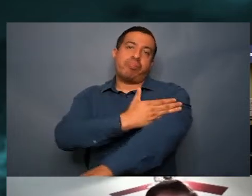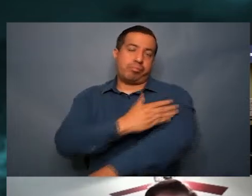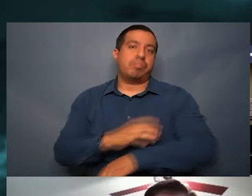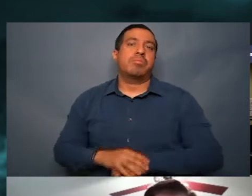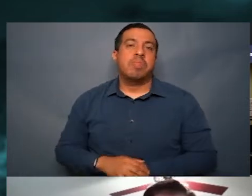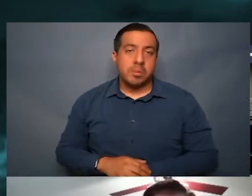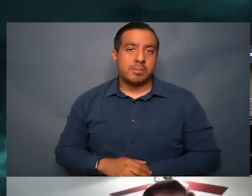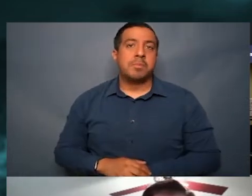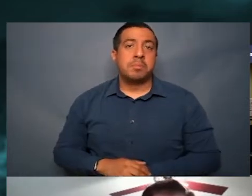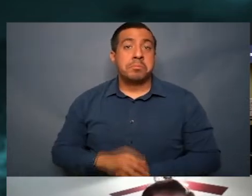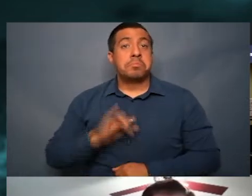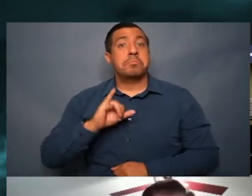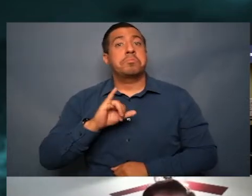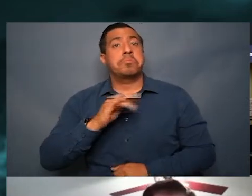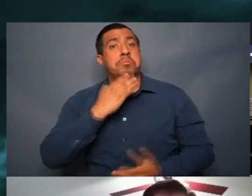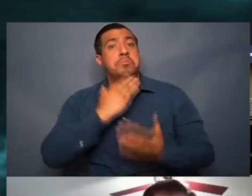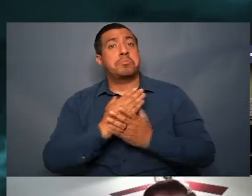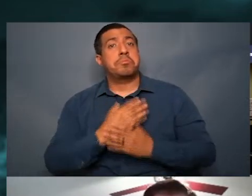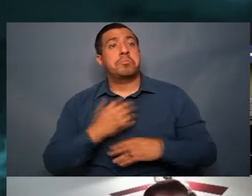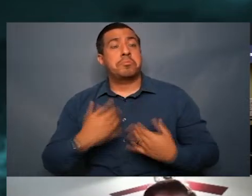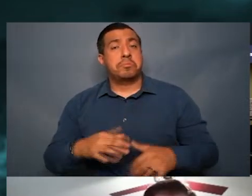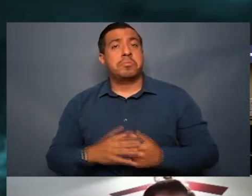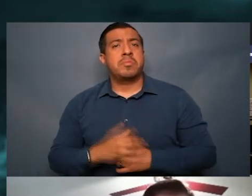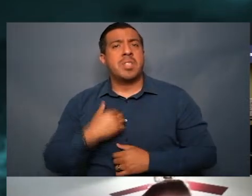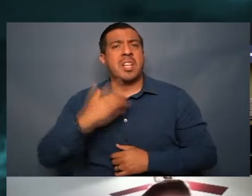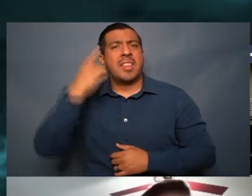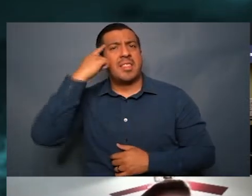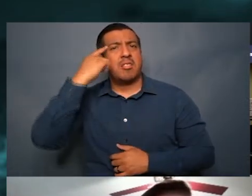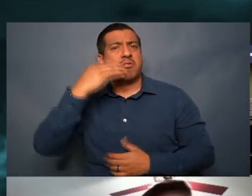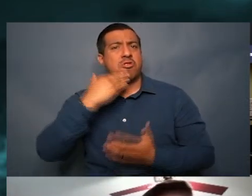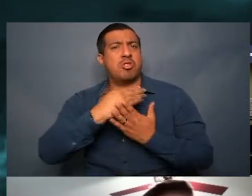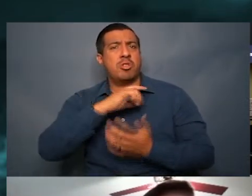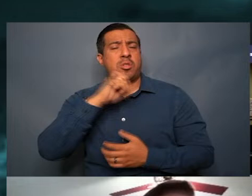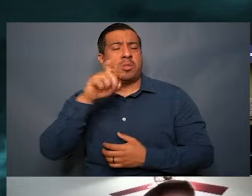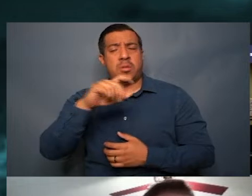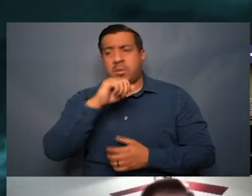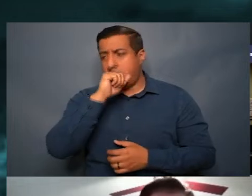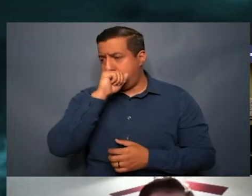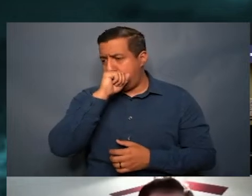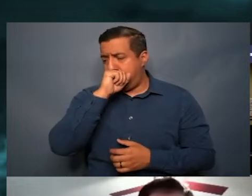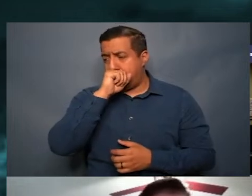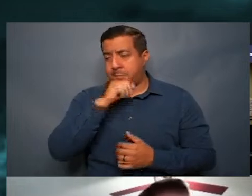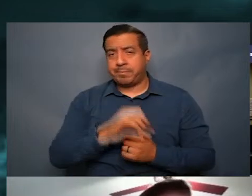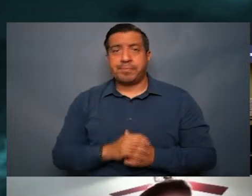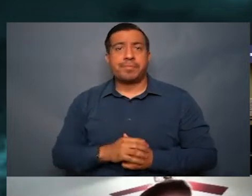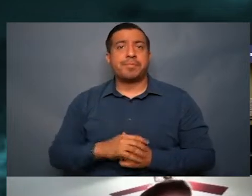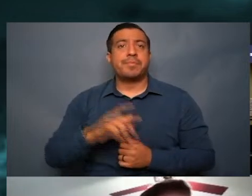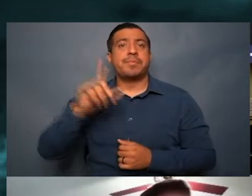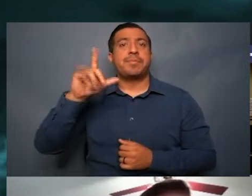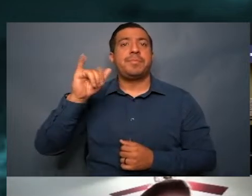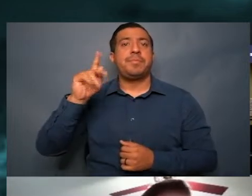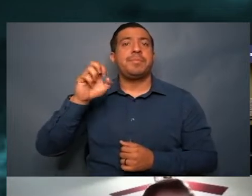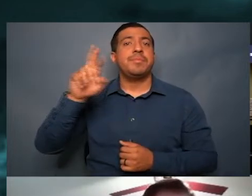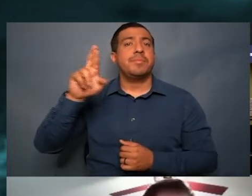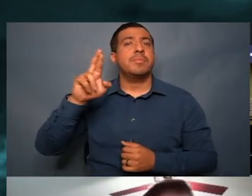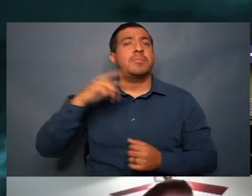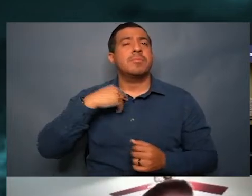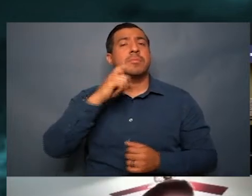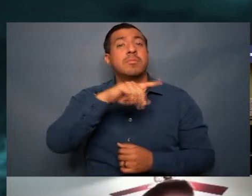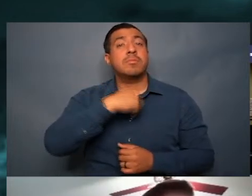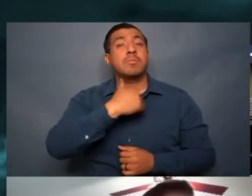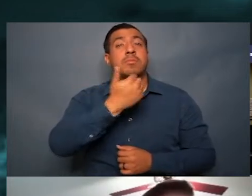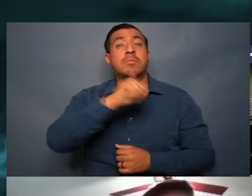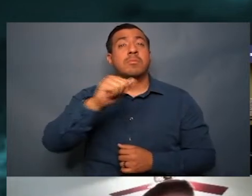Okay, great. Yeah, I think a great question here for Mr. Lindner would be, are there any tools